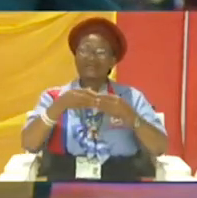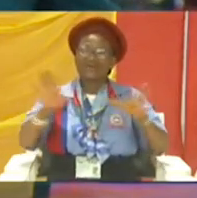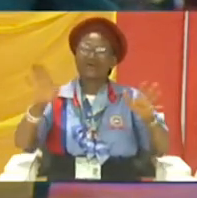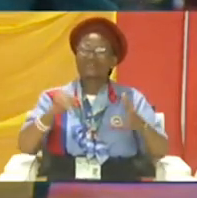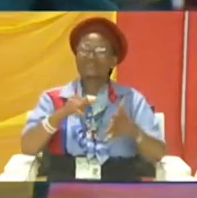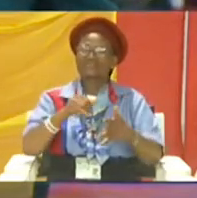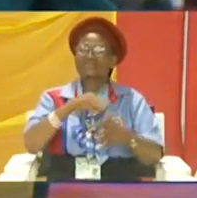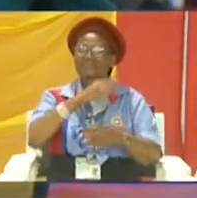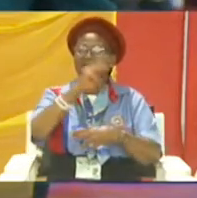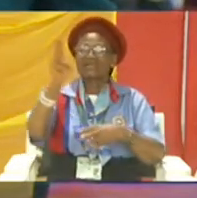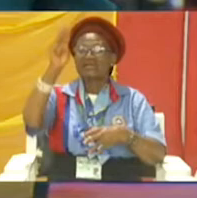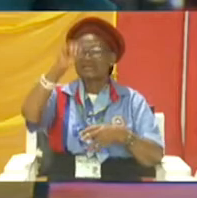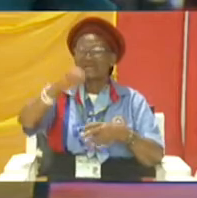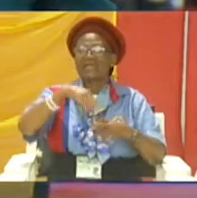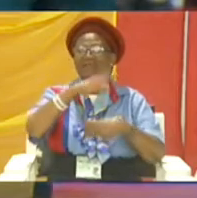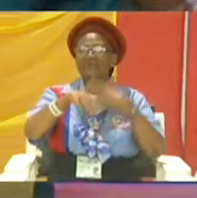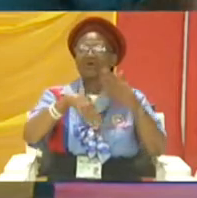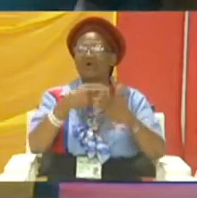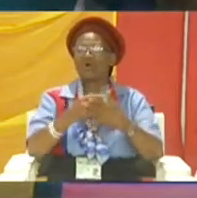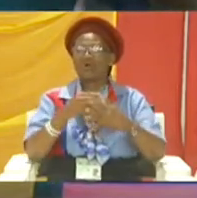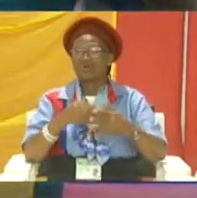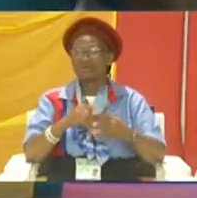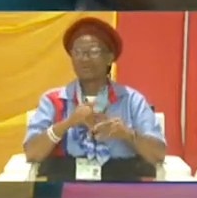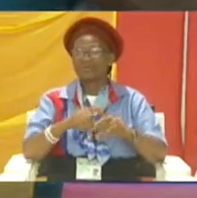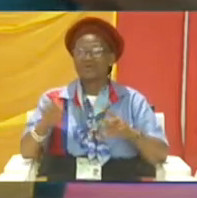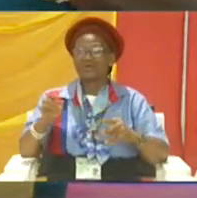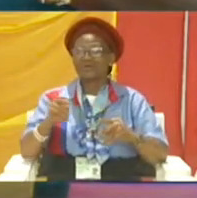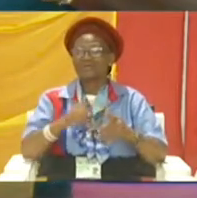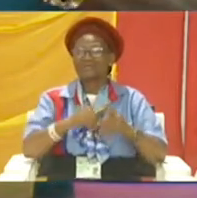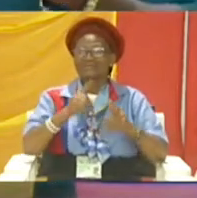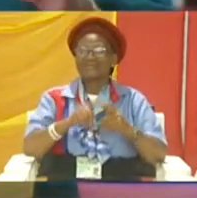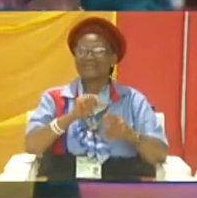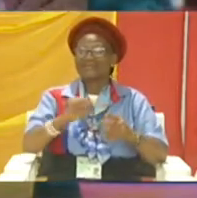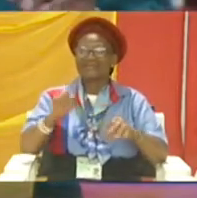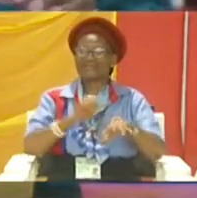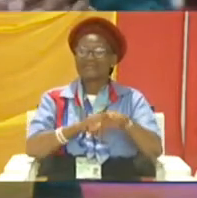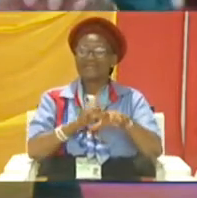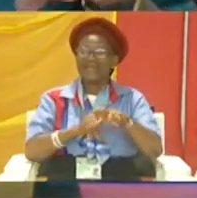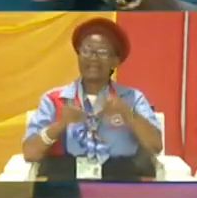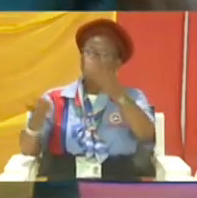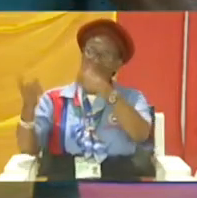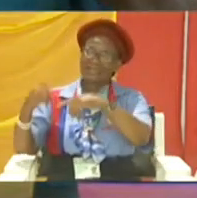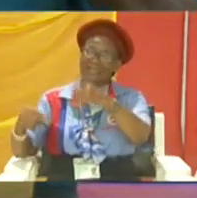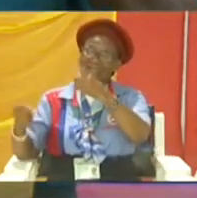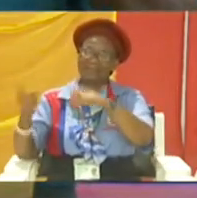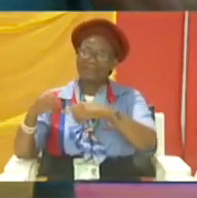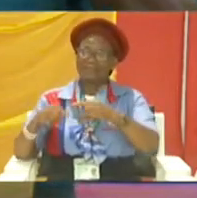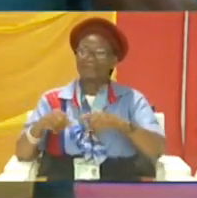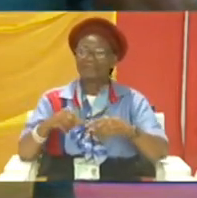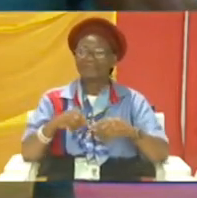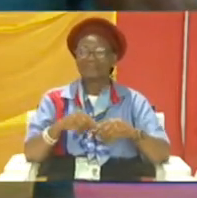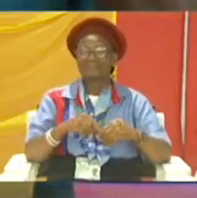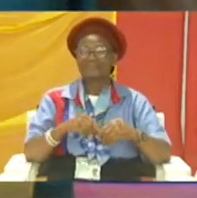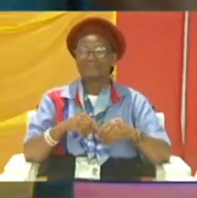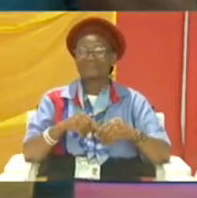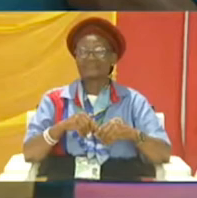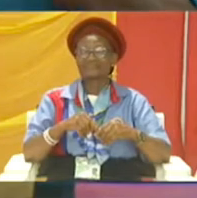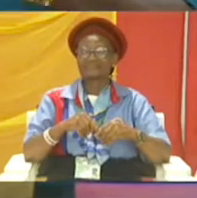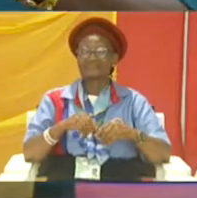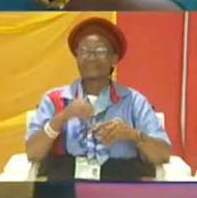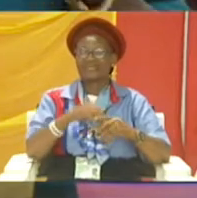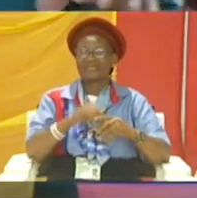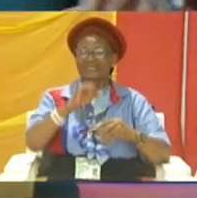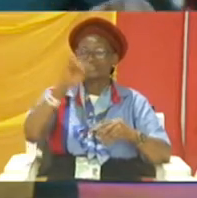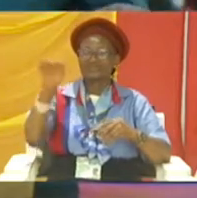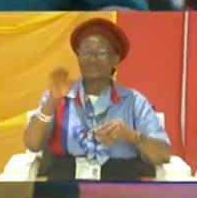soso lo padanu gbogbo re. But then a time came. Sugbon ojo kan wa de asiko kan de ninu aye re. In Job